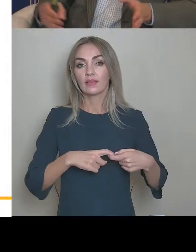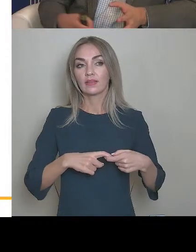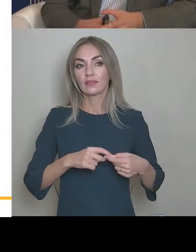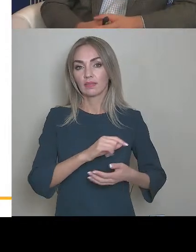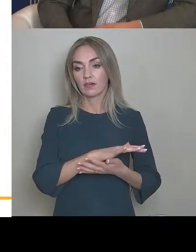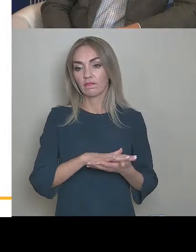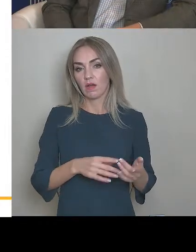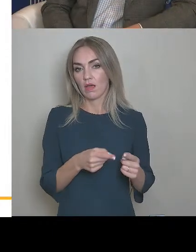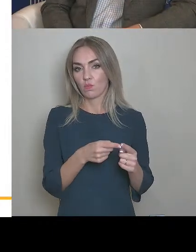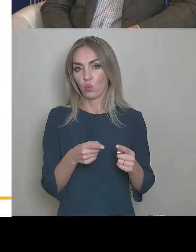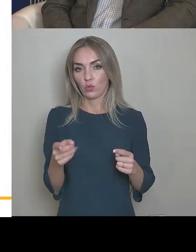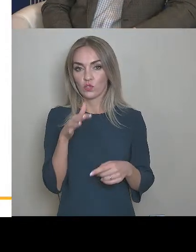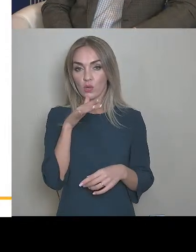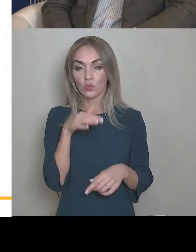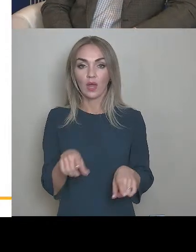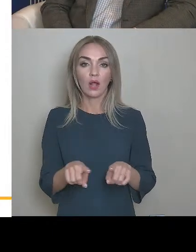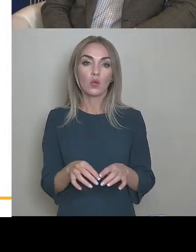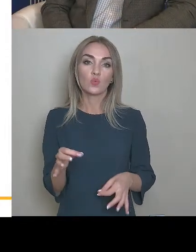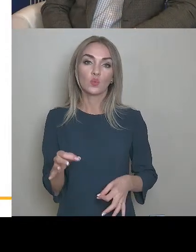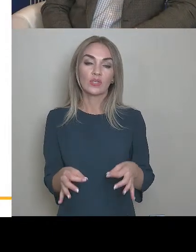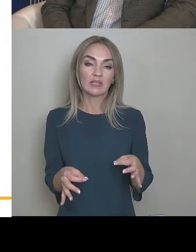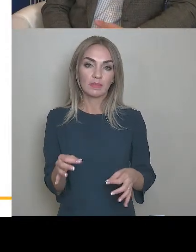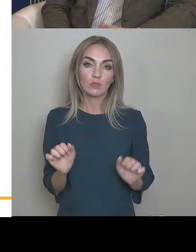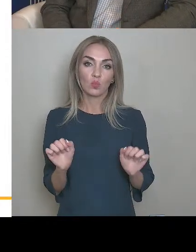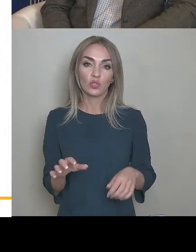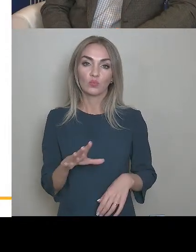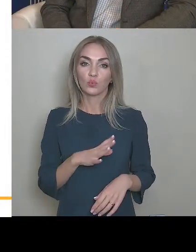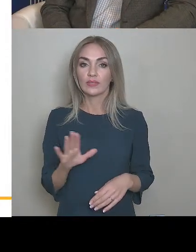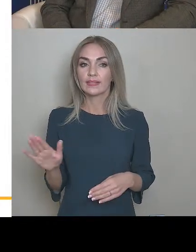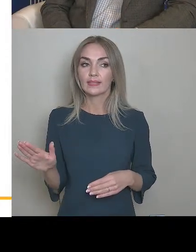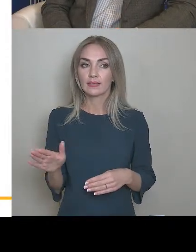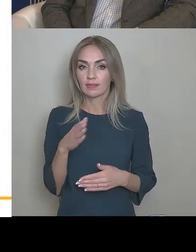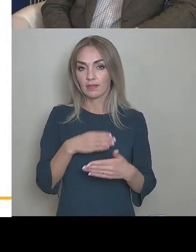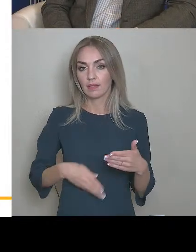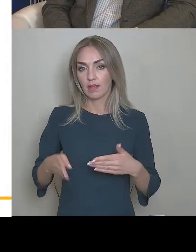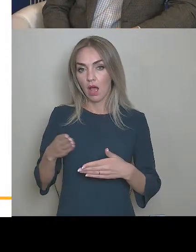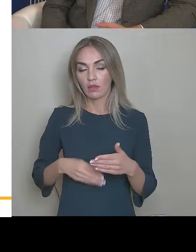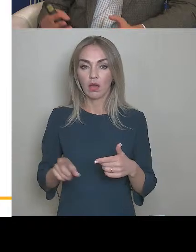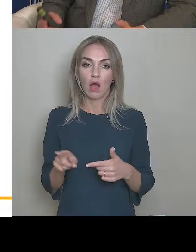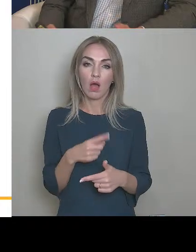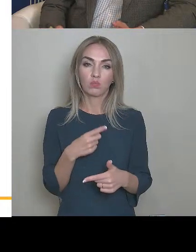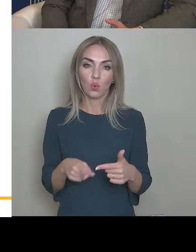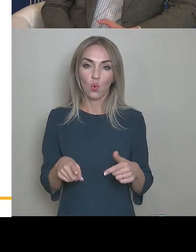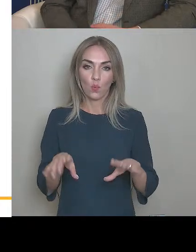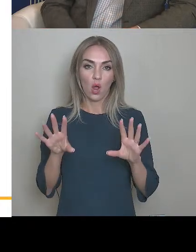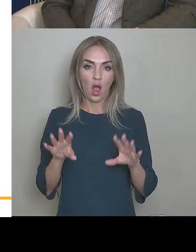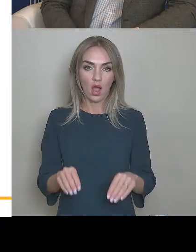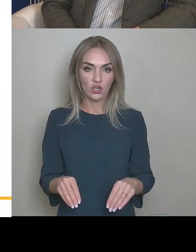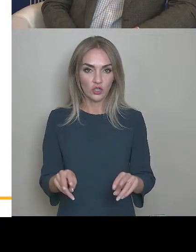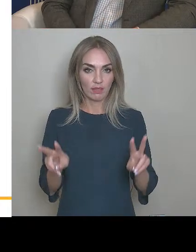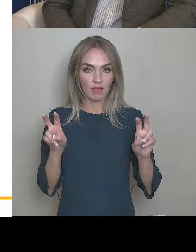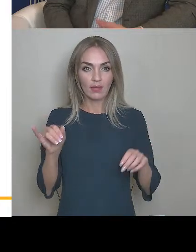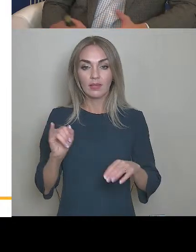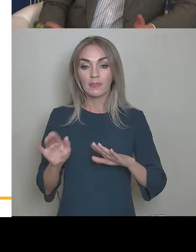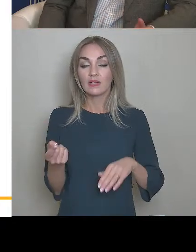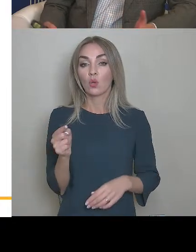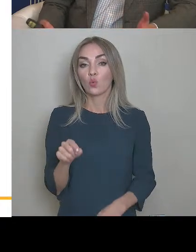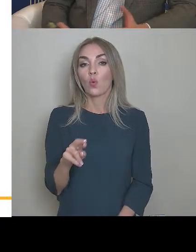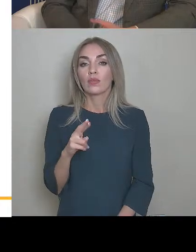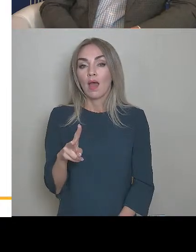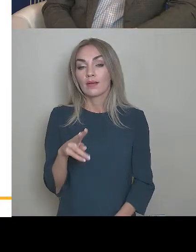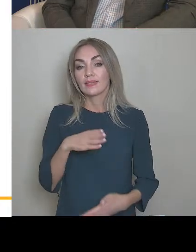effect until the time the person is serving the sentence. So the criminal record could be removed, or